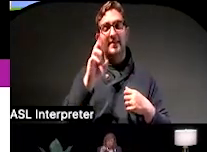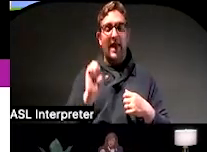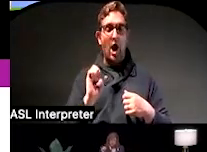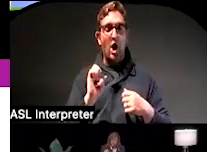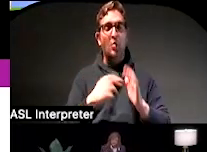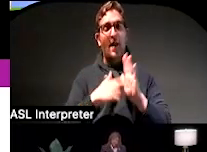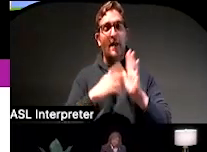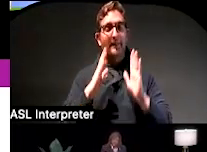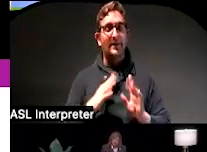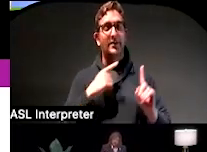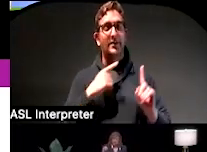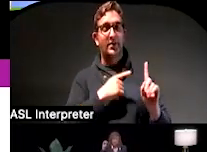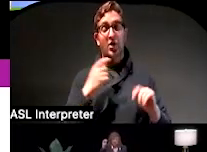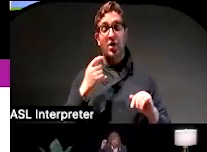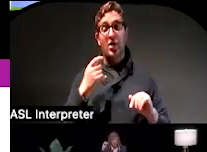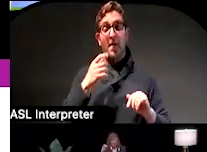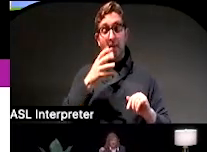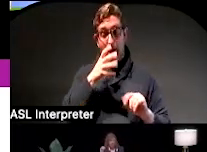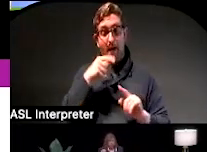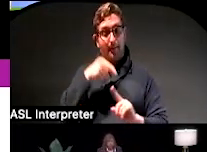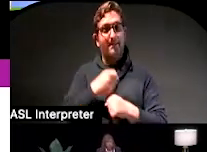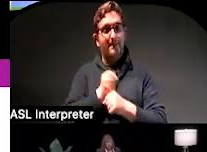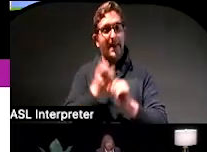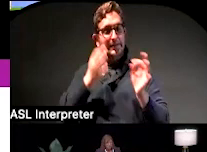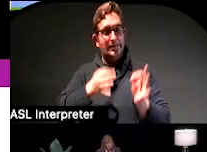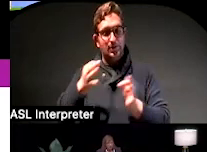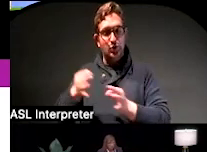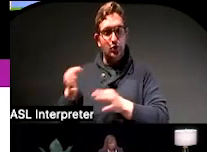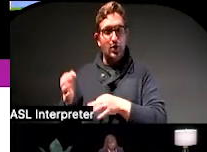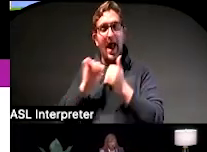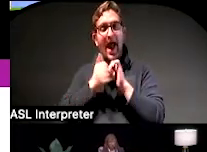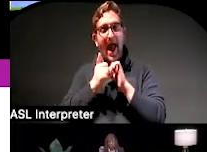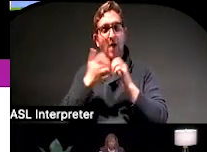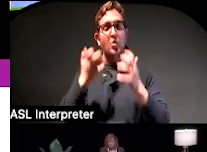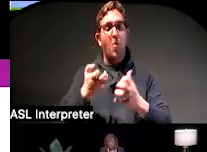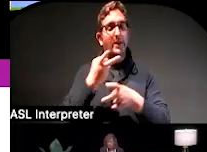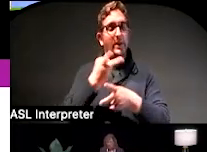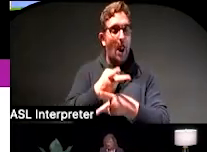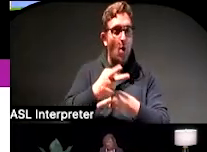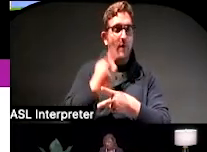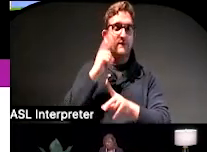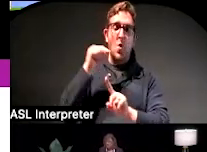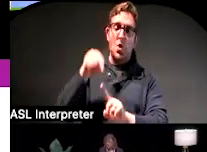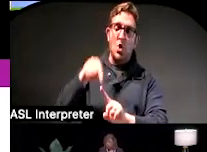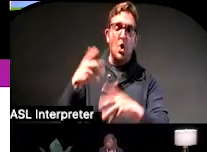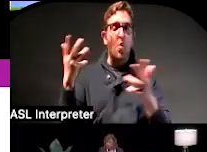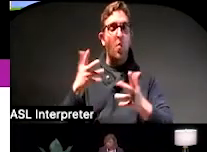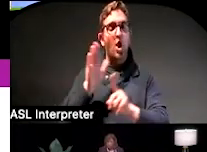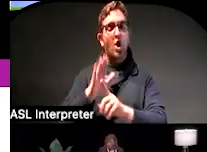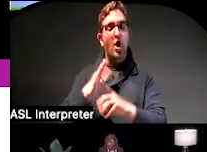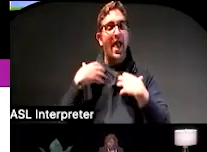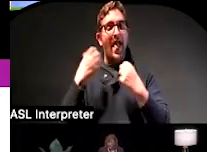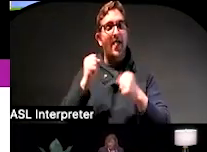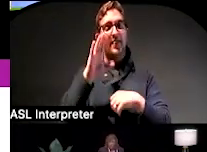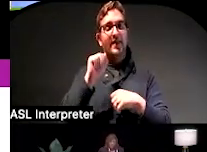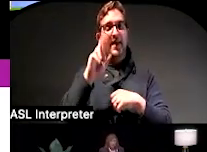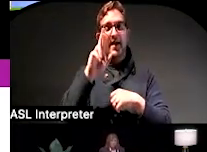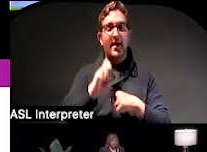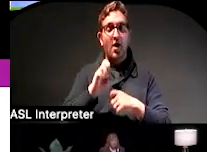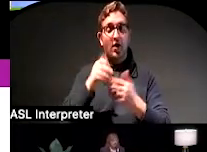had made decisions about how she wanted to be cared for and what her healthcare decisions should